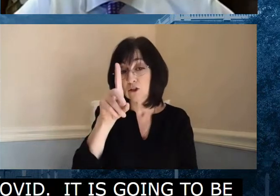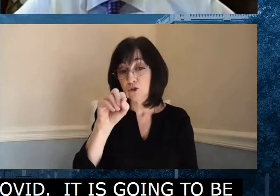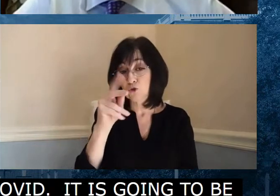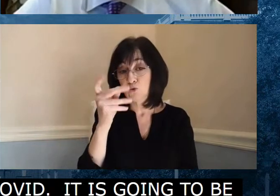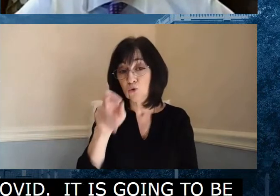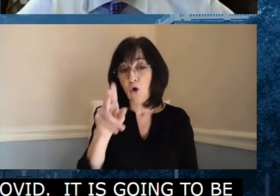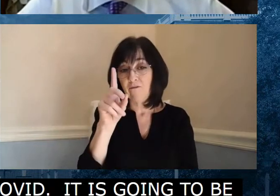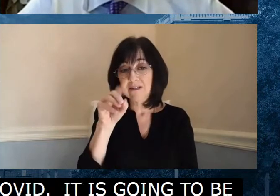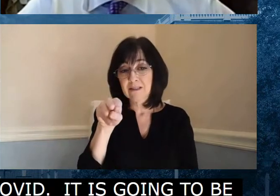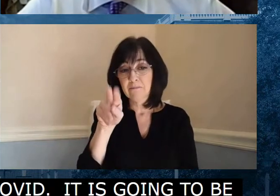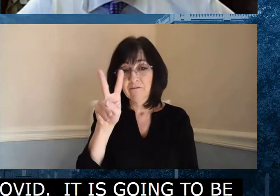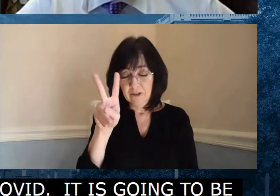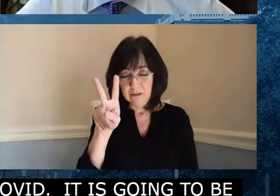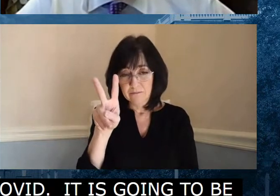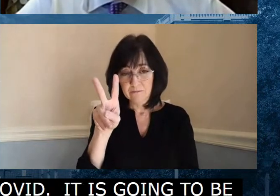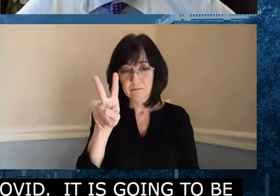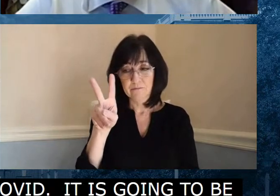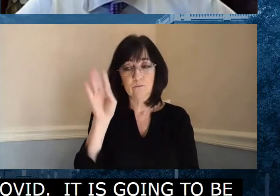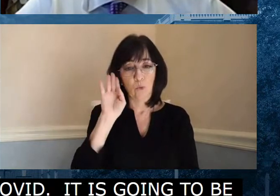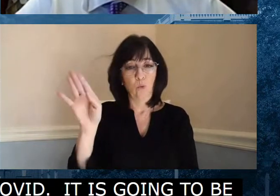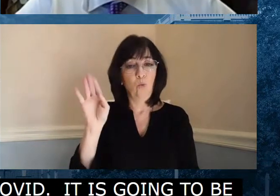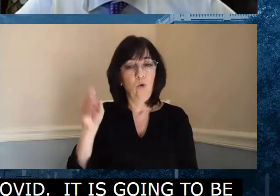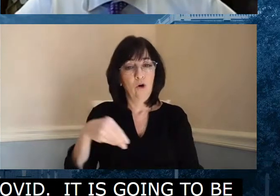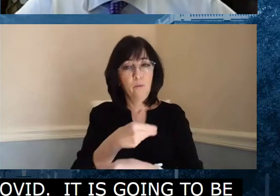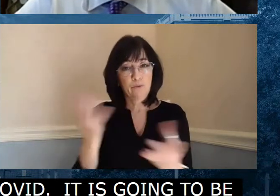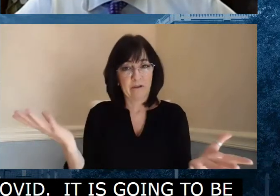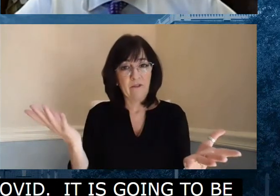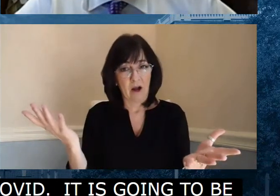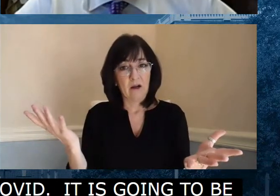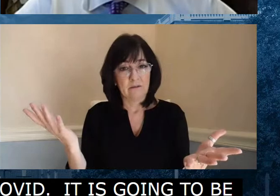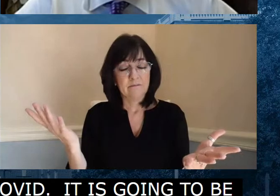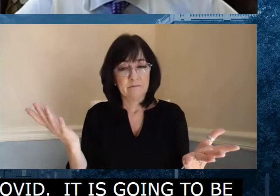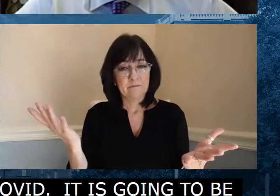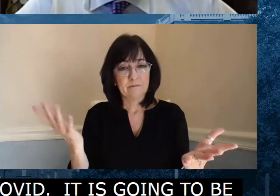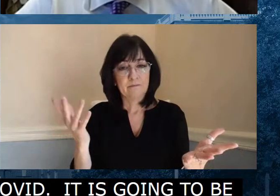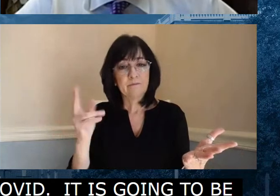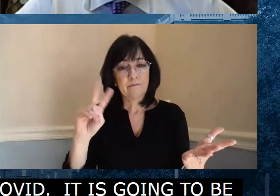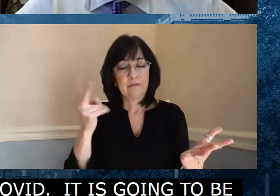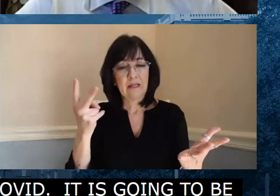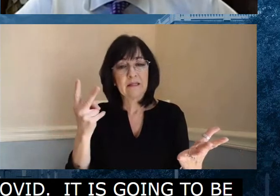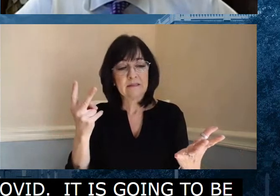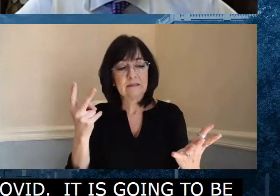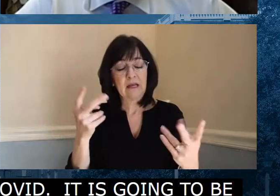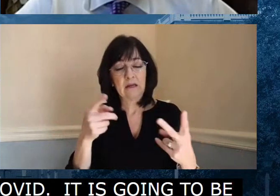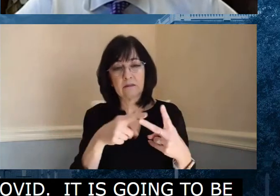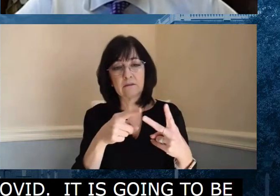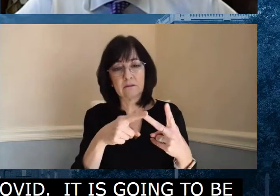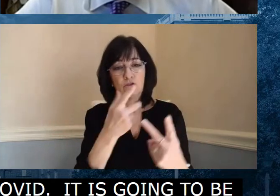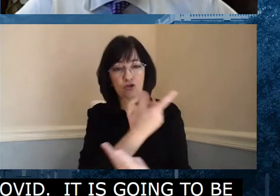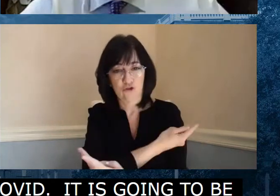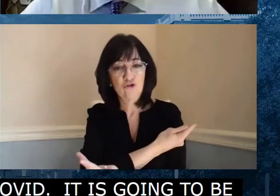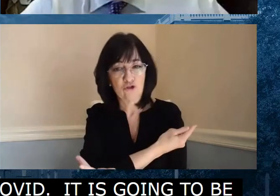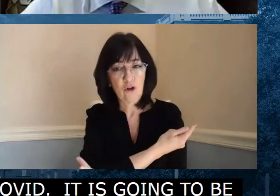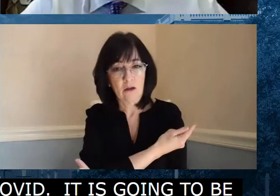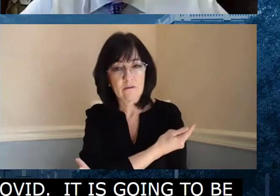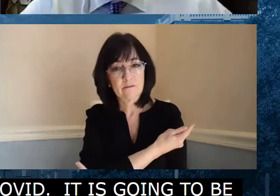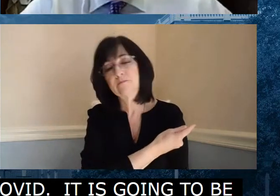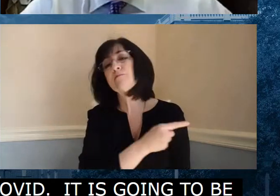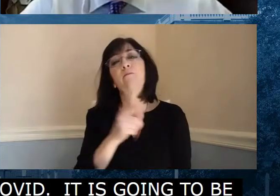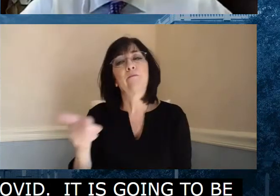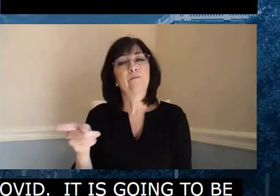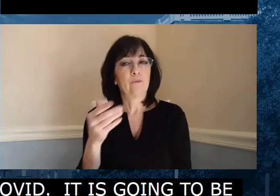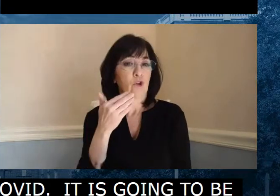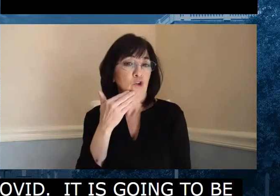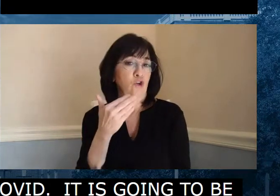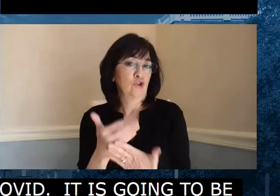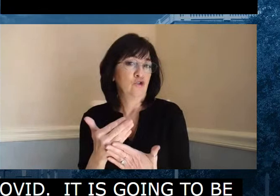from the Speedway, but still, centrally located throughout the state. We also know we may be losing